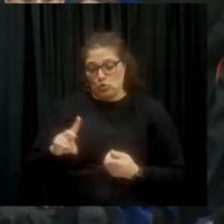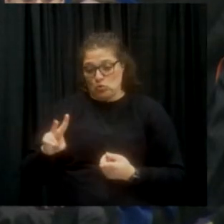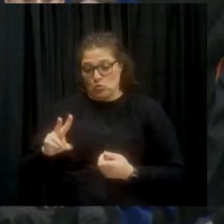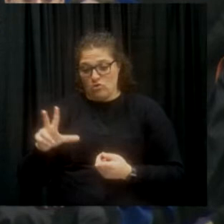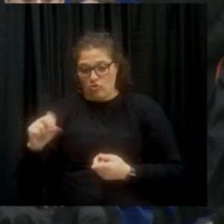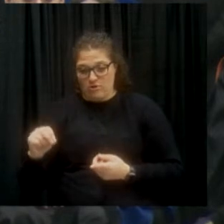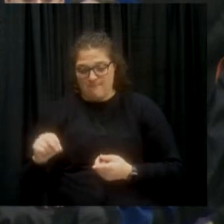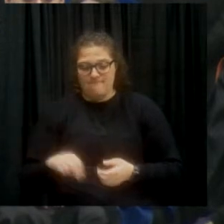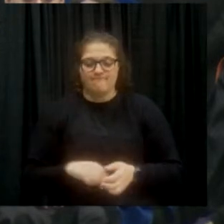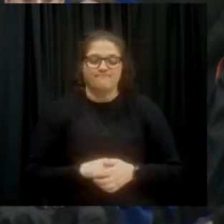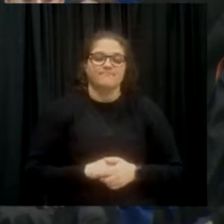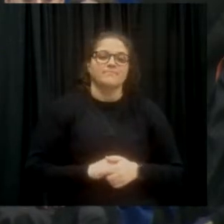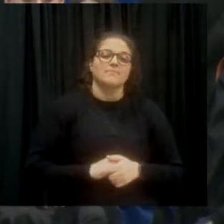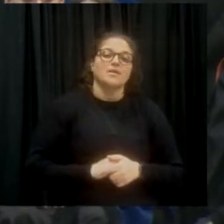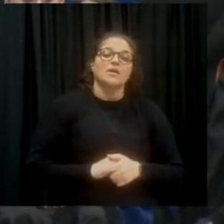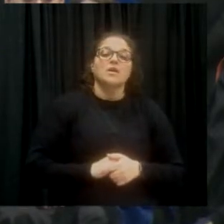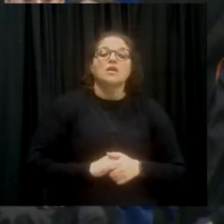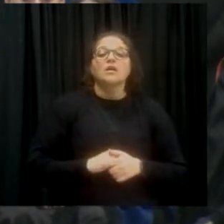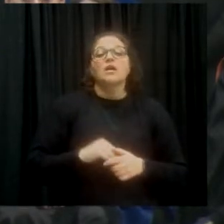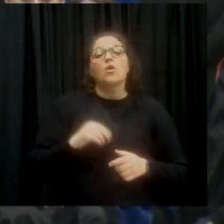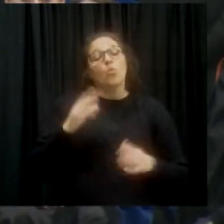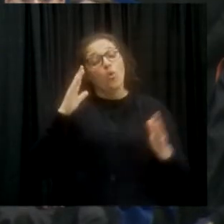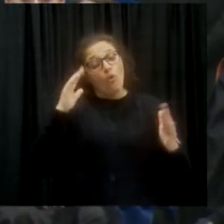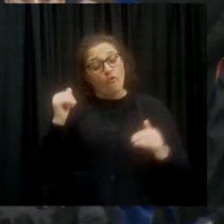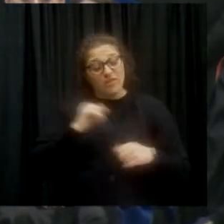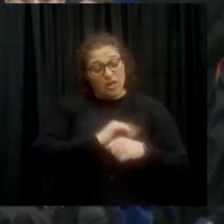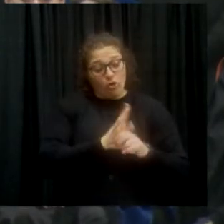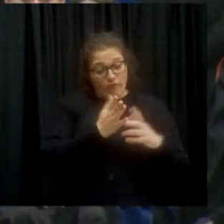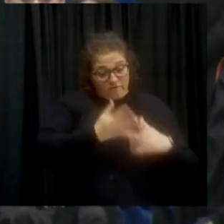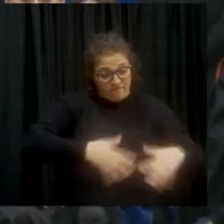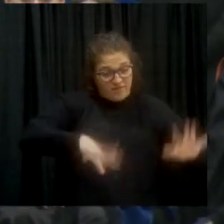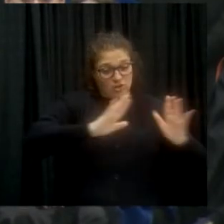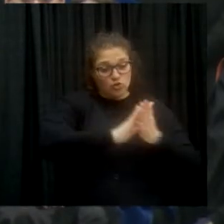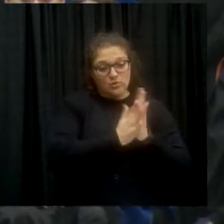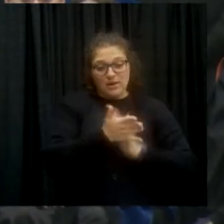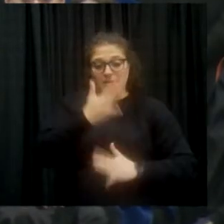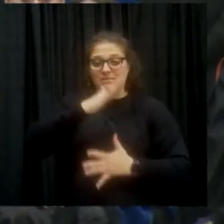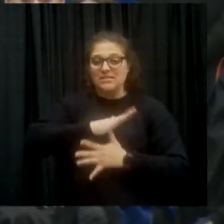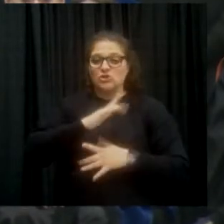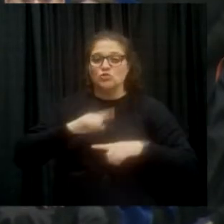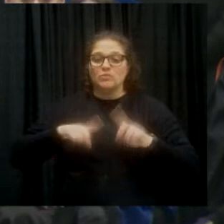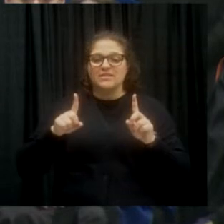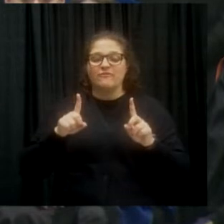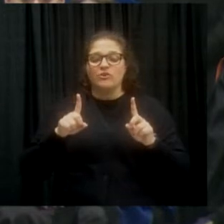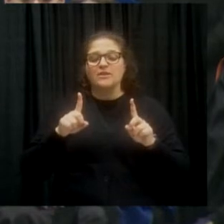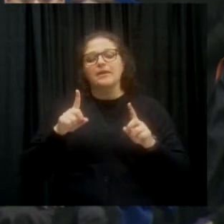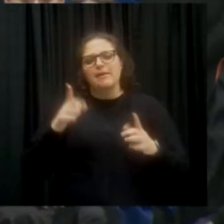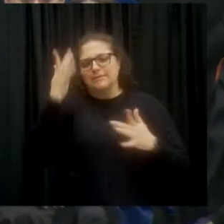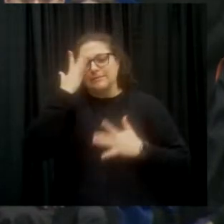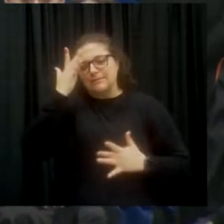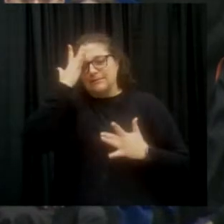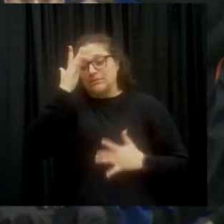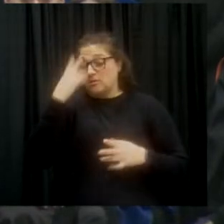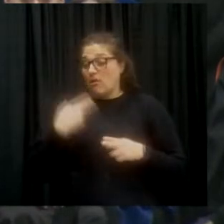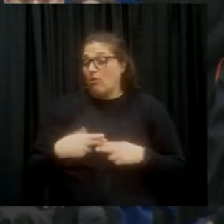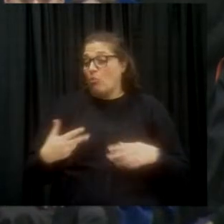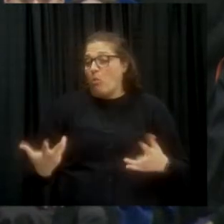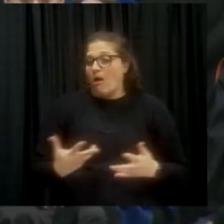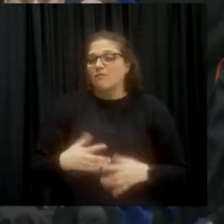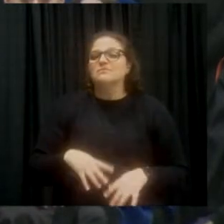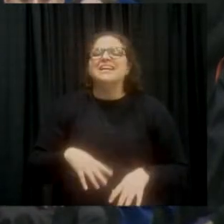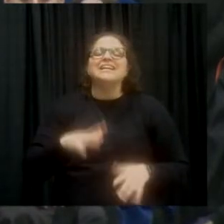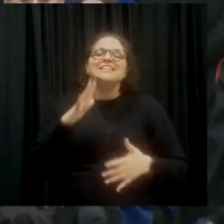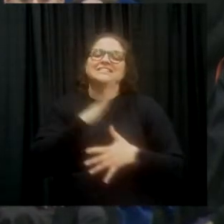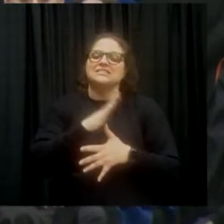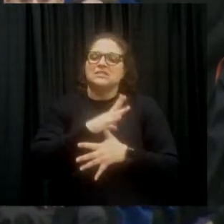of 7 to 2. With COVID hopefully over, we became seniors with a different disease known as senioritis. But we